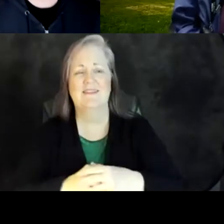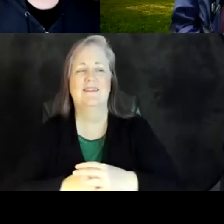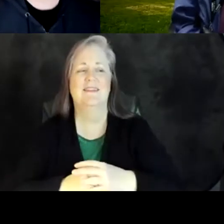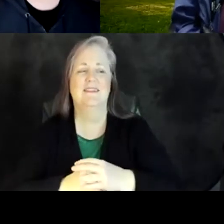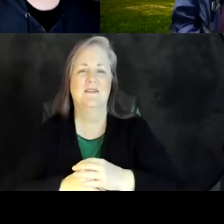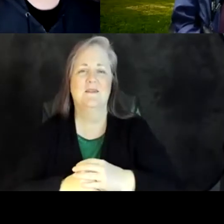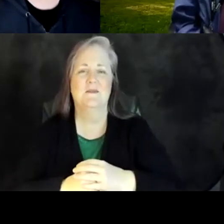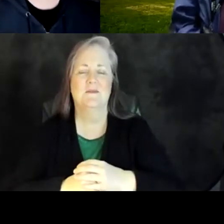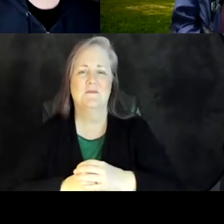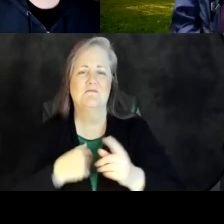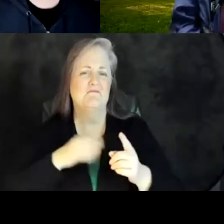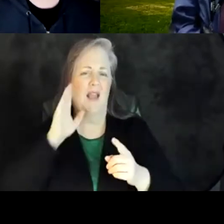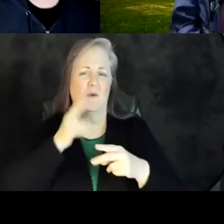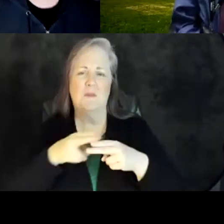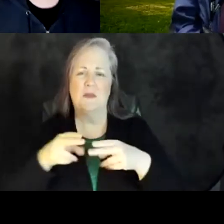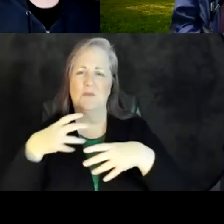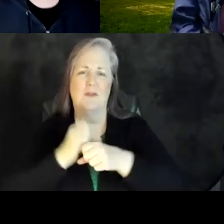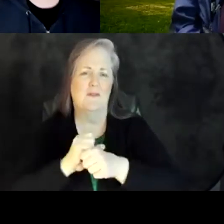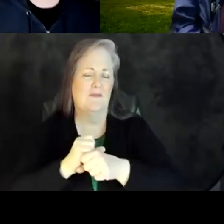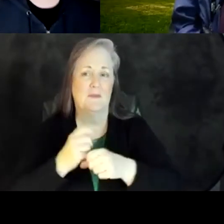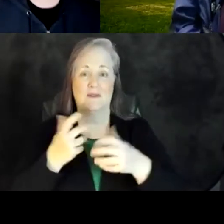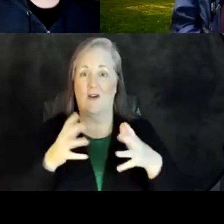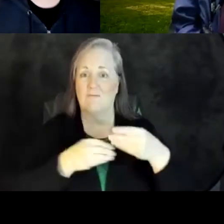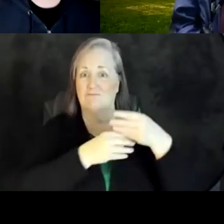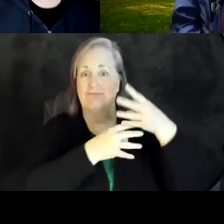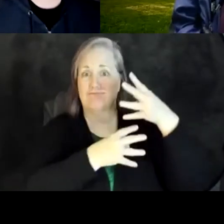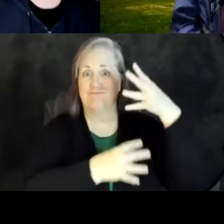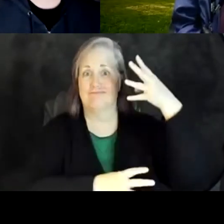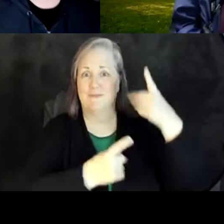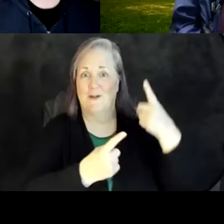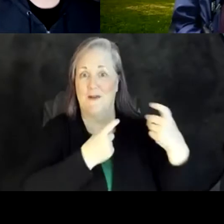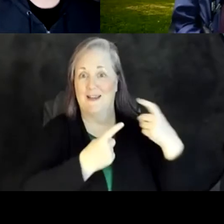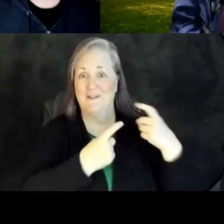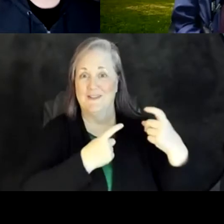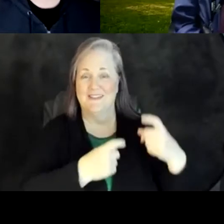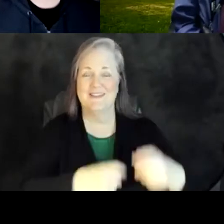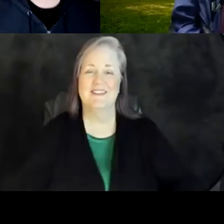I will be brief because there are already a fair number of questions coming up.